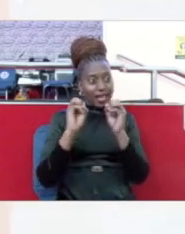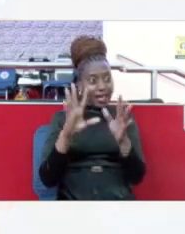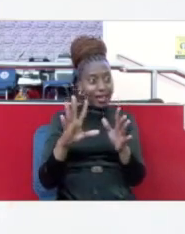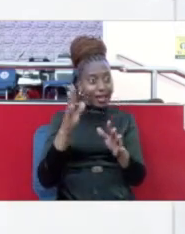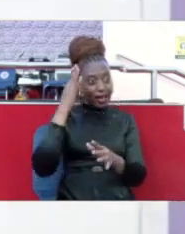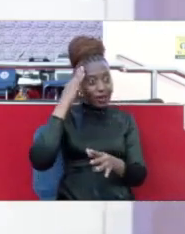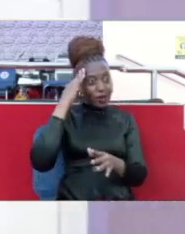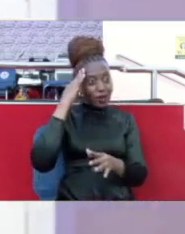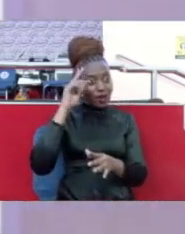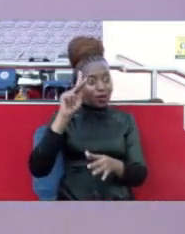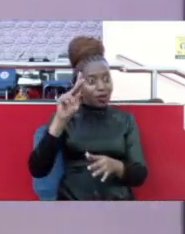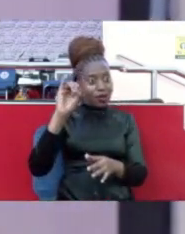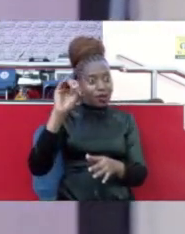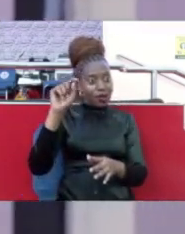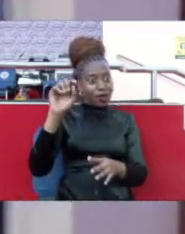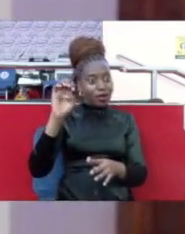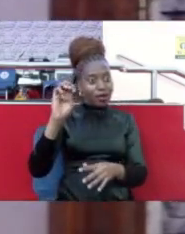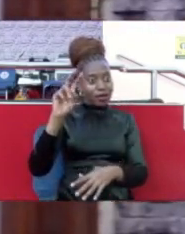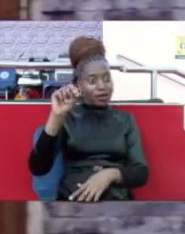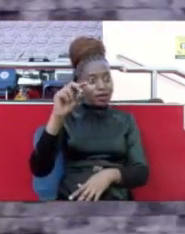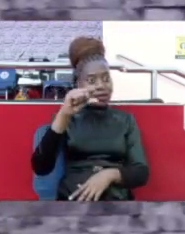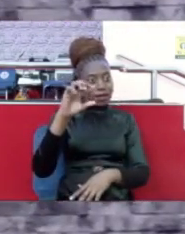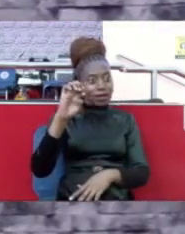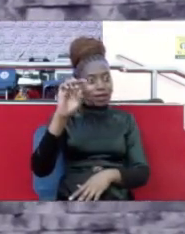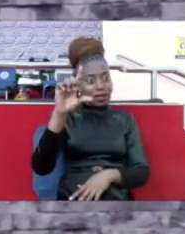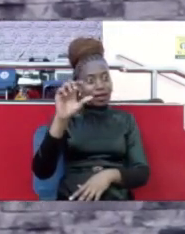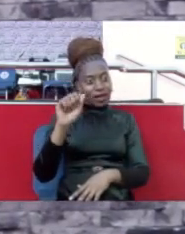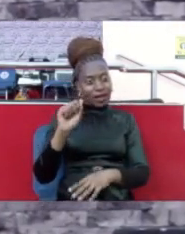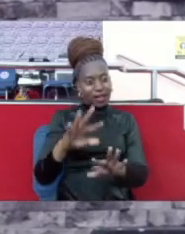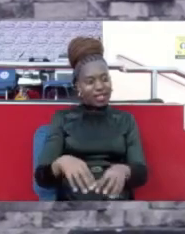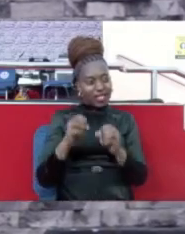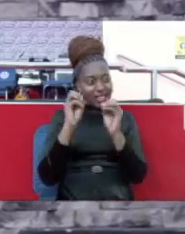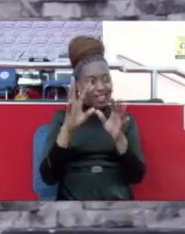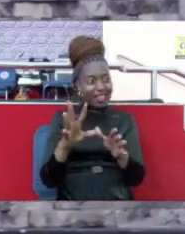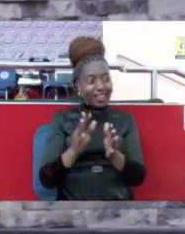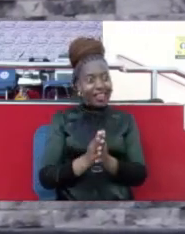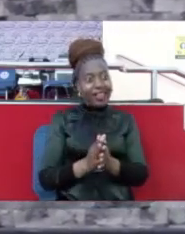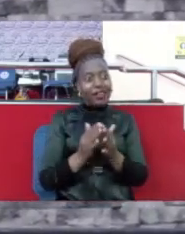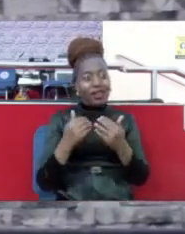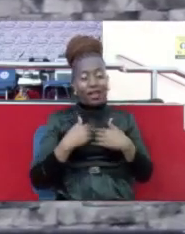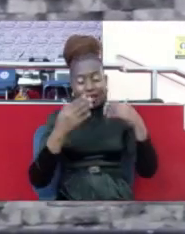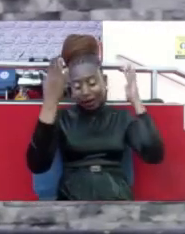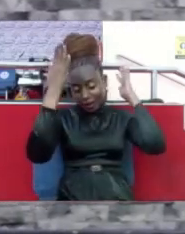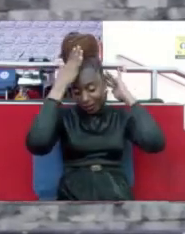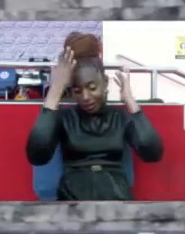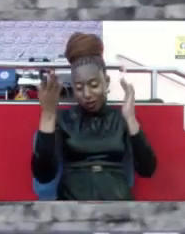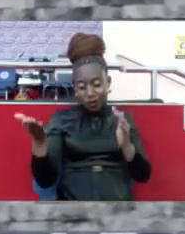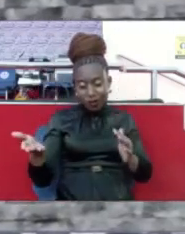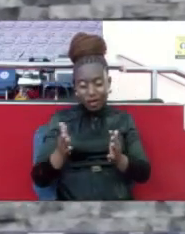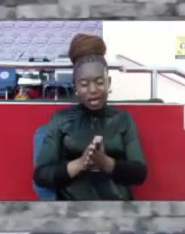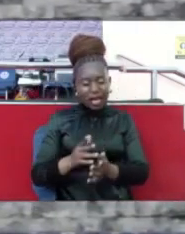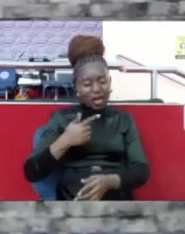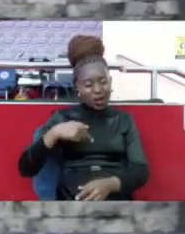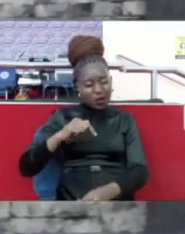kanisa. And there was a bishop there. Na palikuwa na askofu pale. And a few years ago, I had walked the streets of